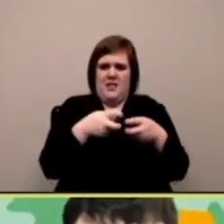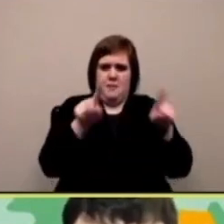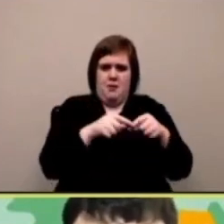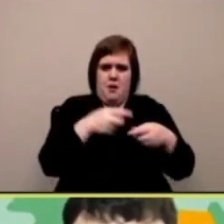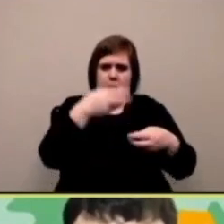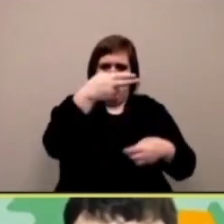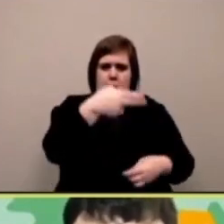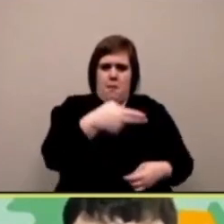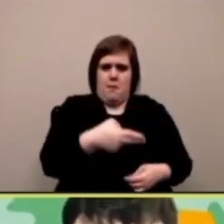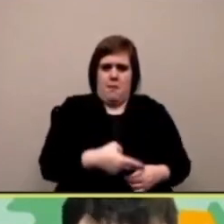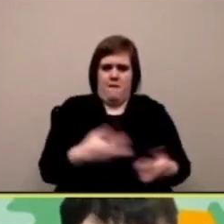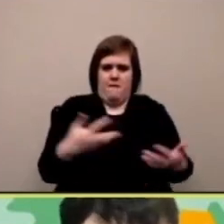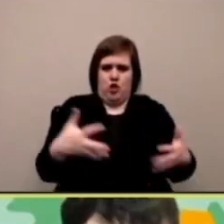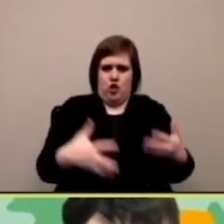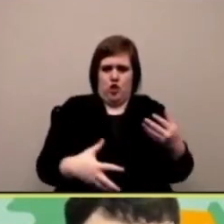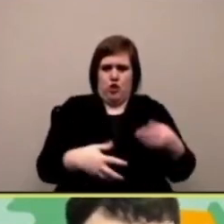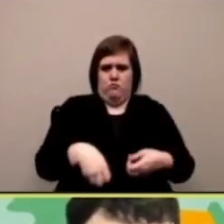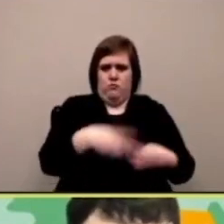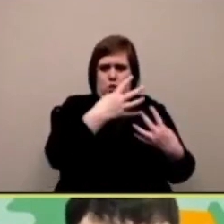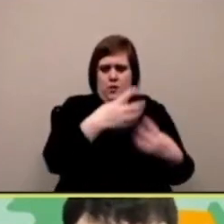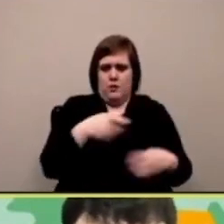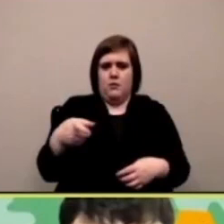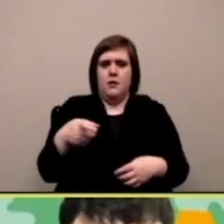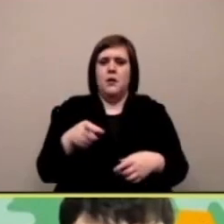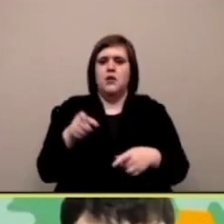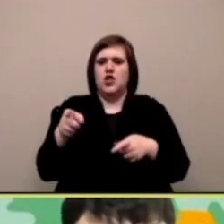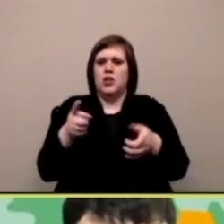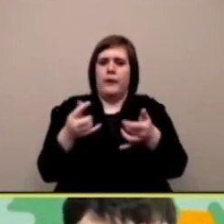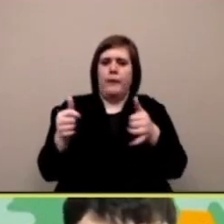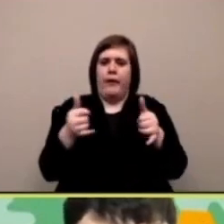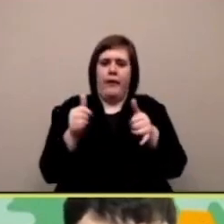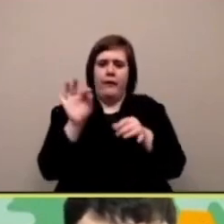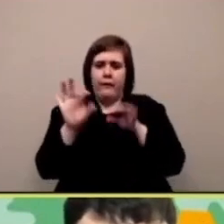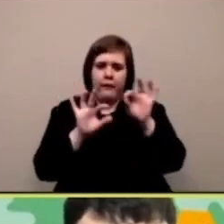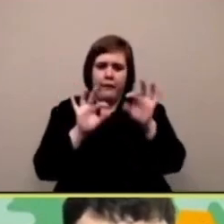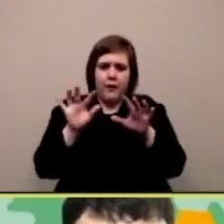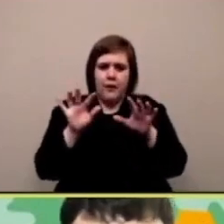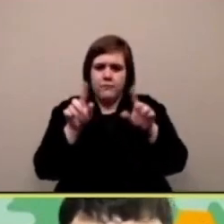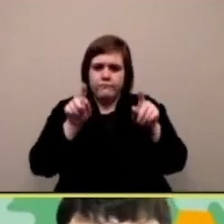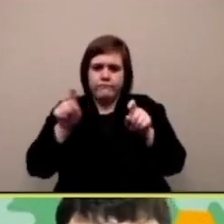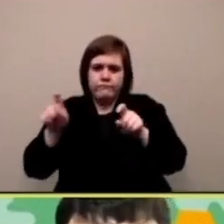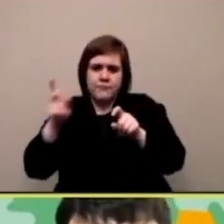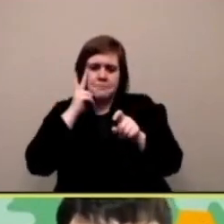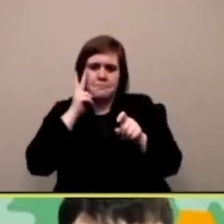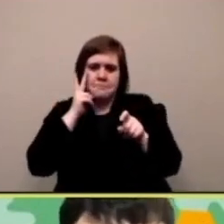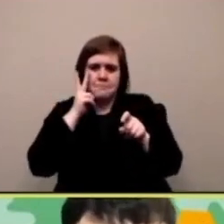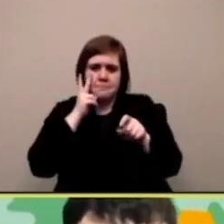and we can make some suggestions as she pokes around and discovers things and tries things out.